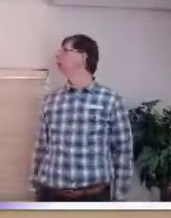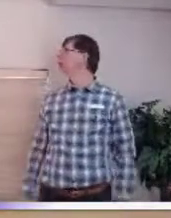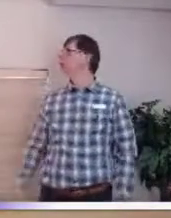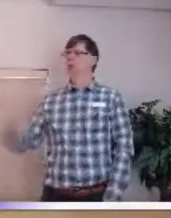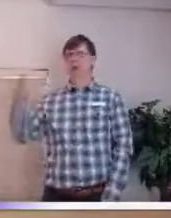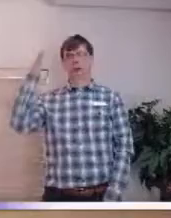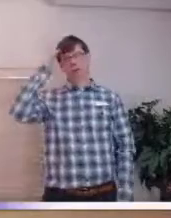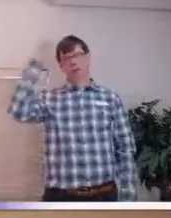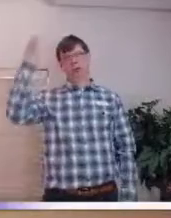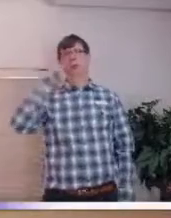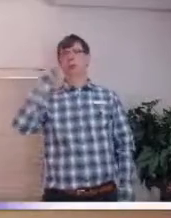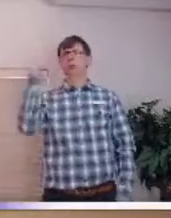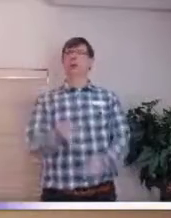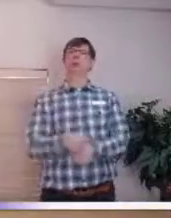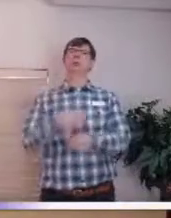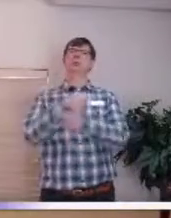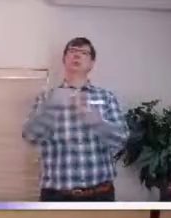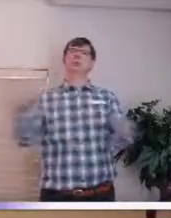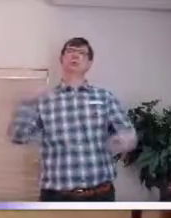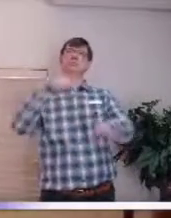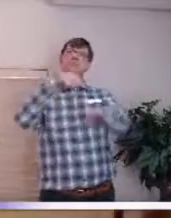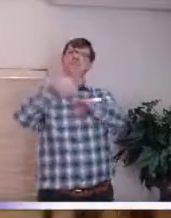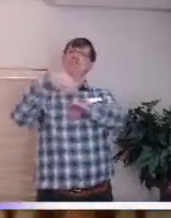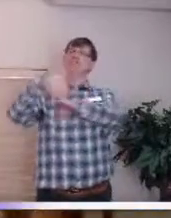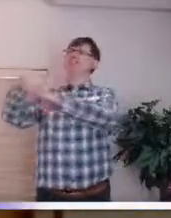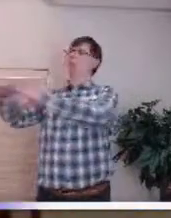know exactly how you brush your teeth?